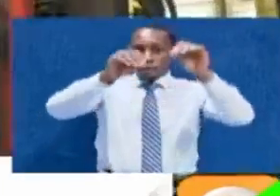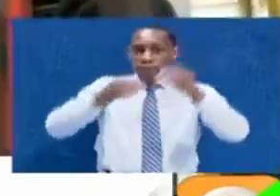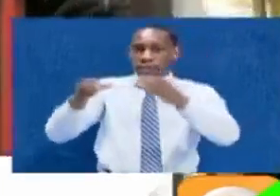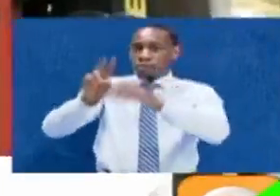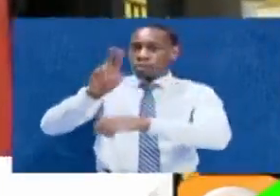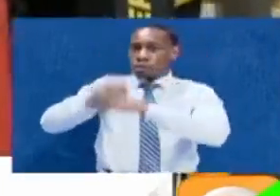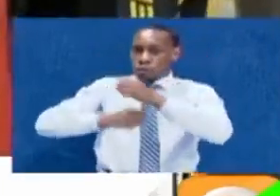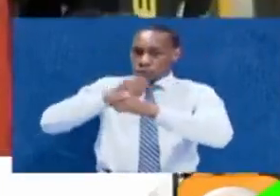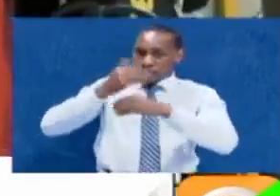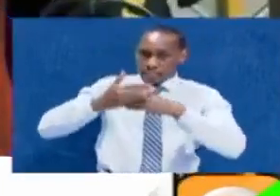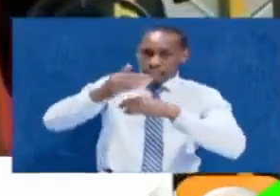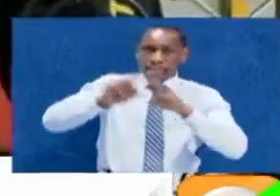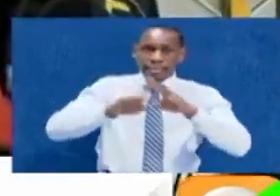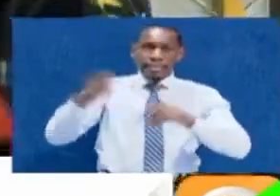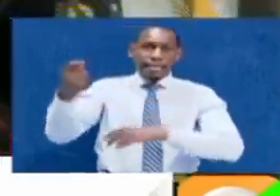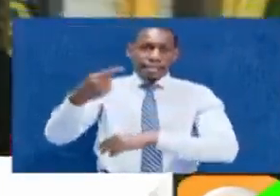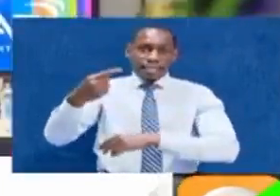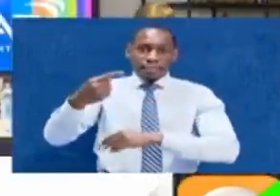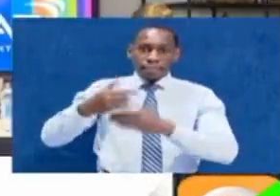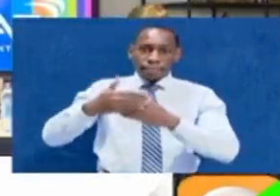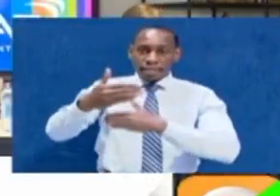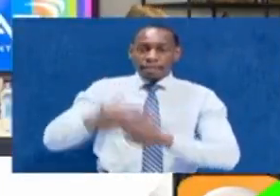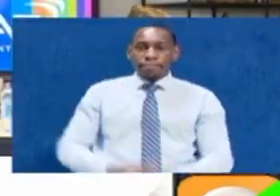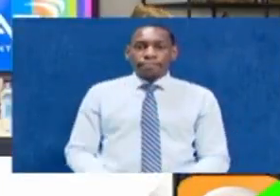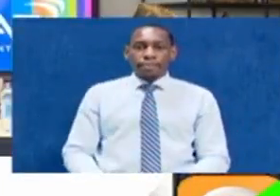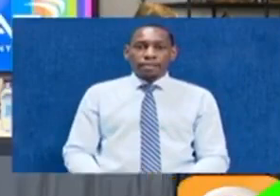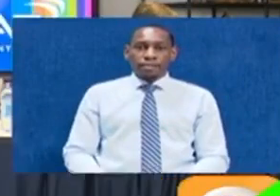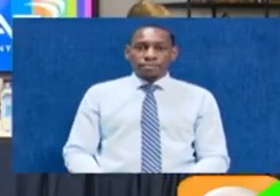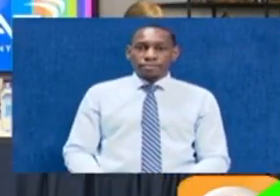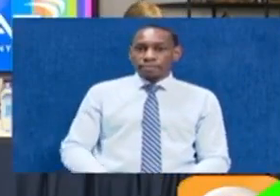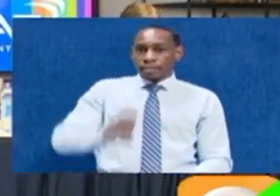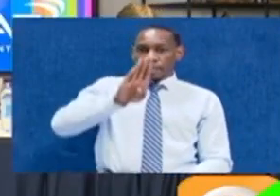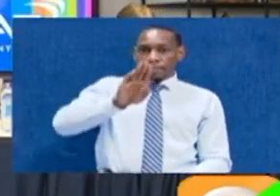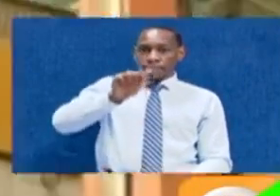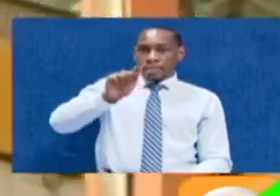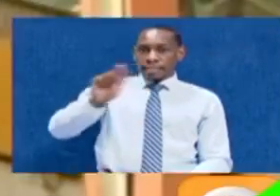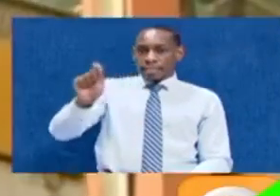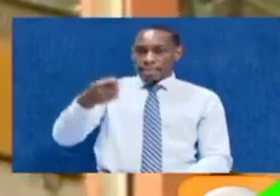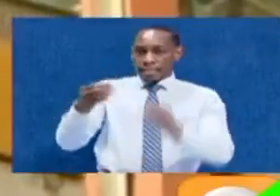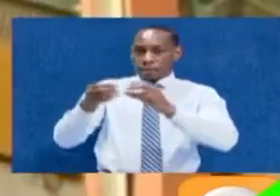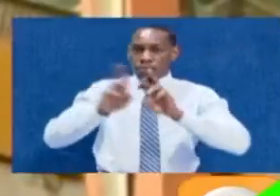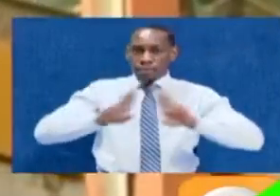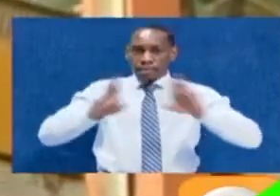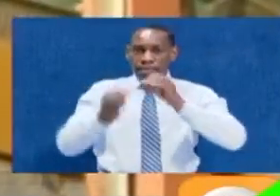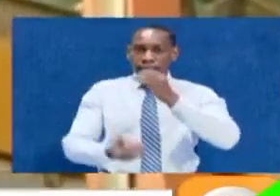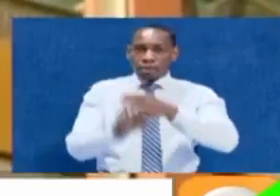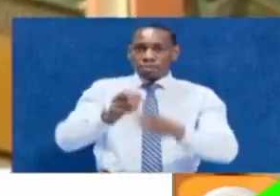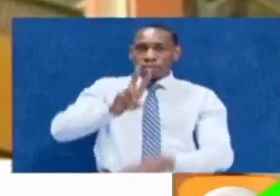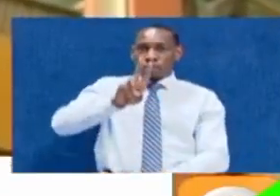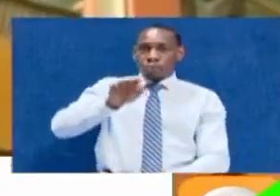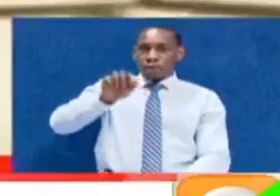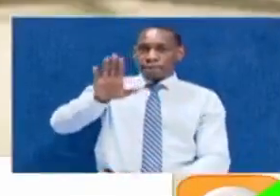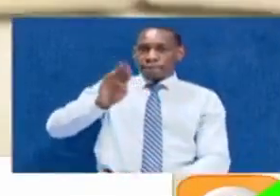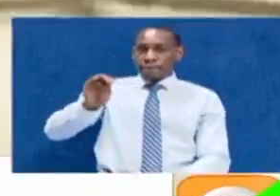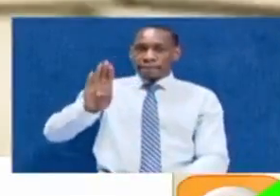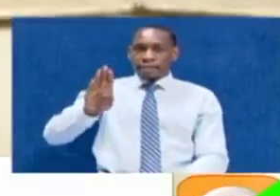for 2 years as from next month. Elsewhere, BAT Kenya is set to unveil a 2.5 billion